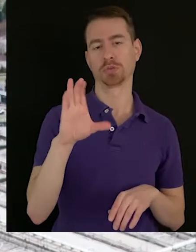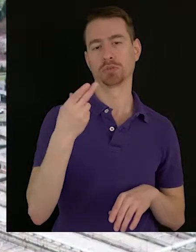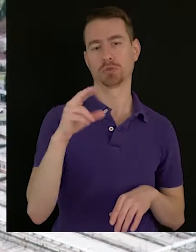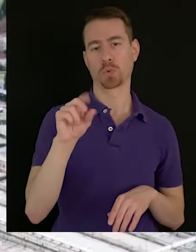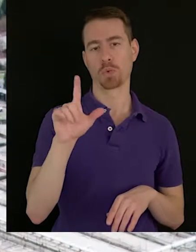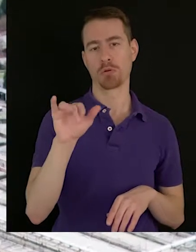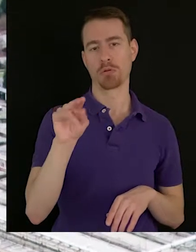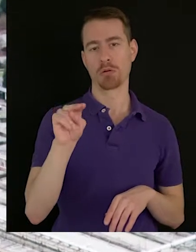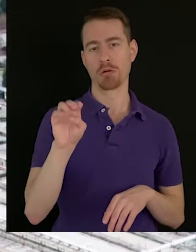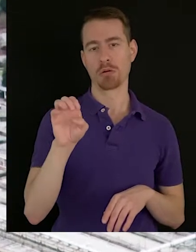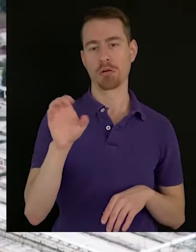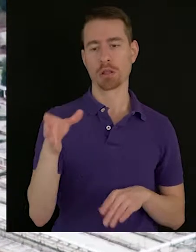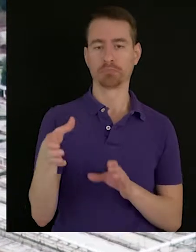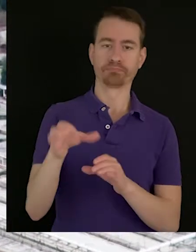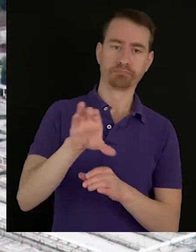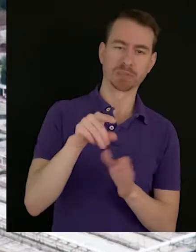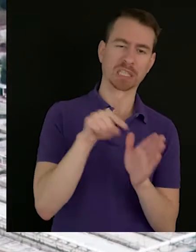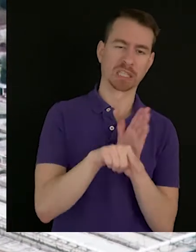football fields.